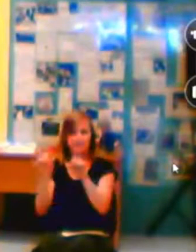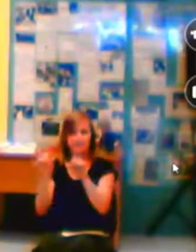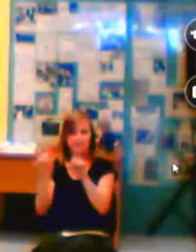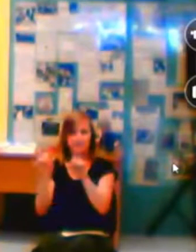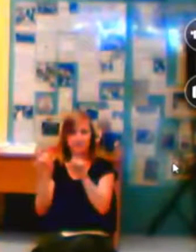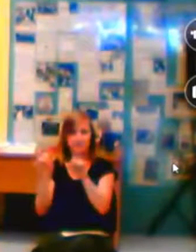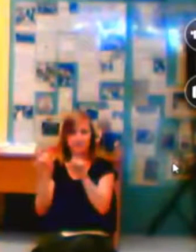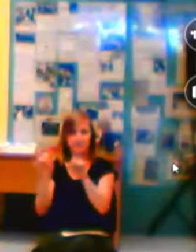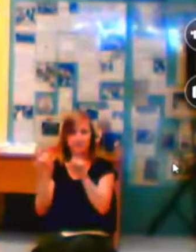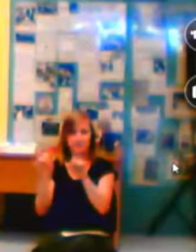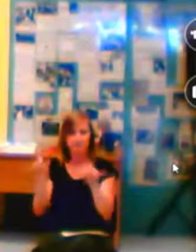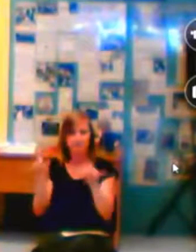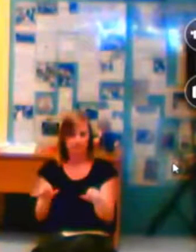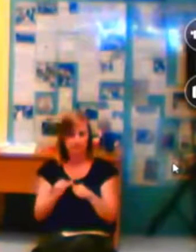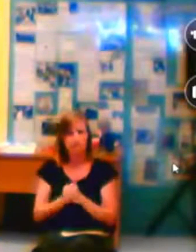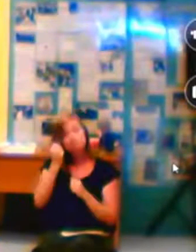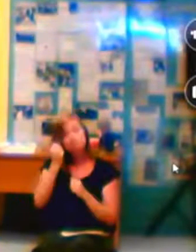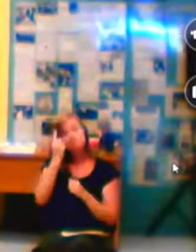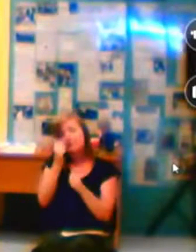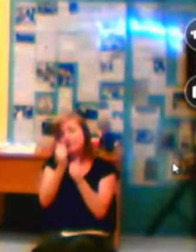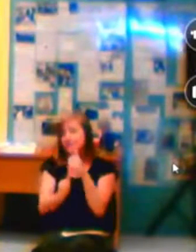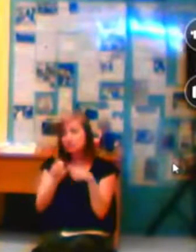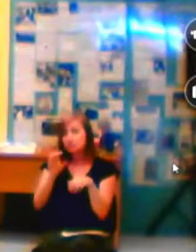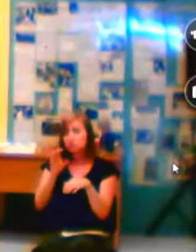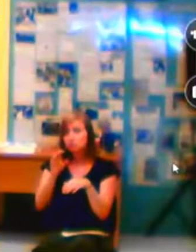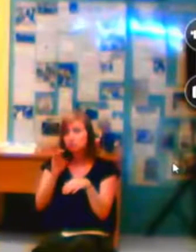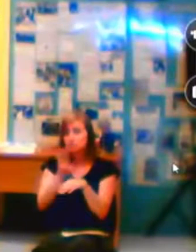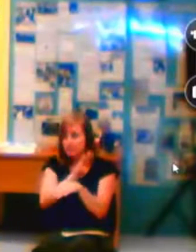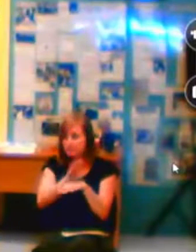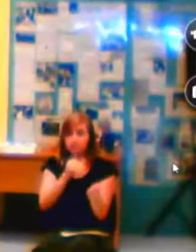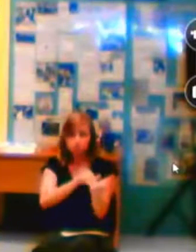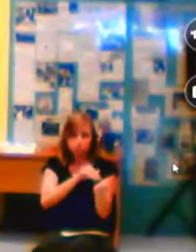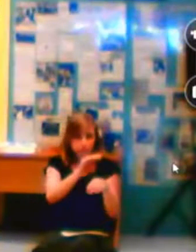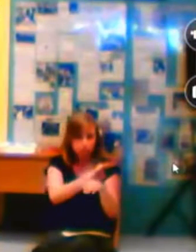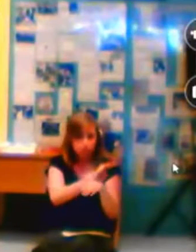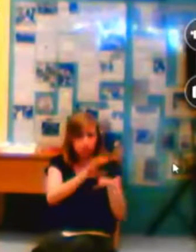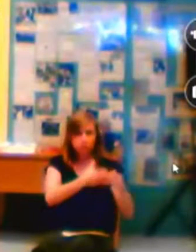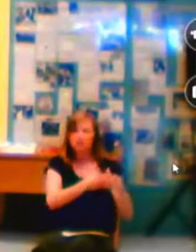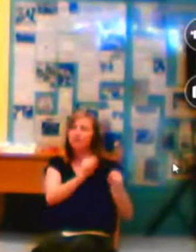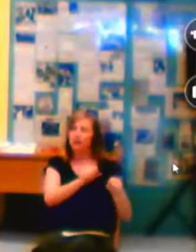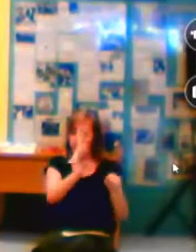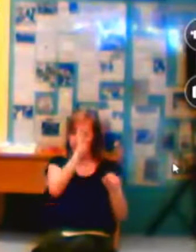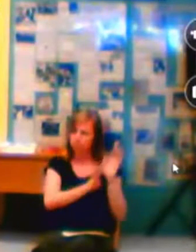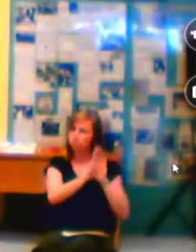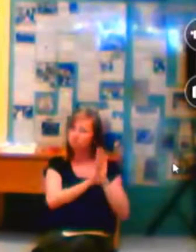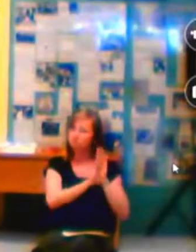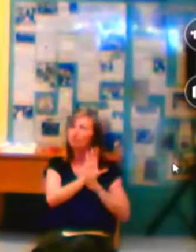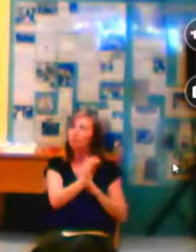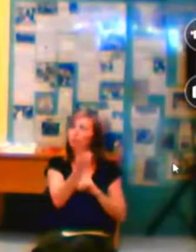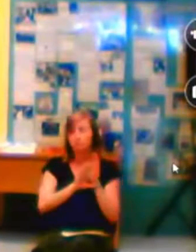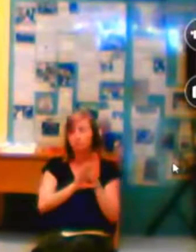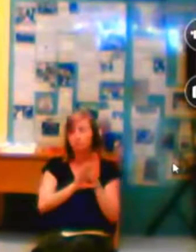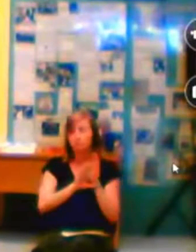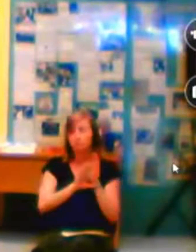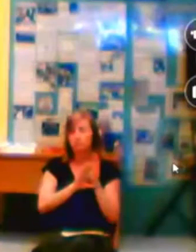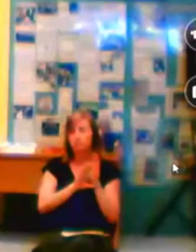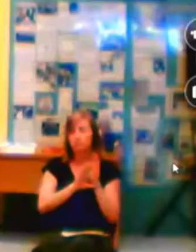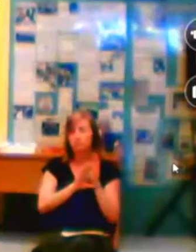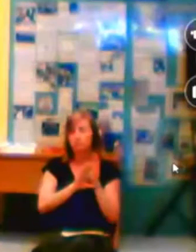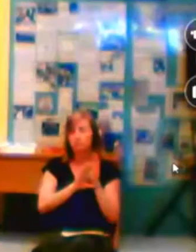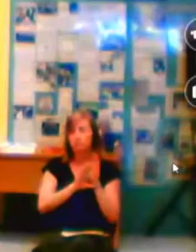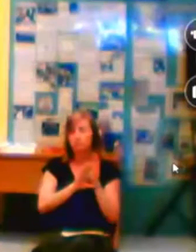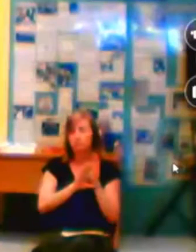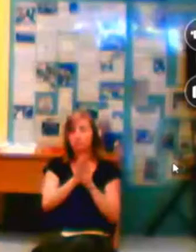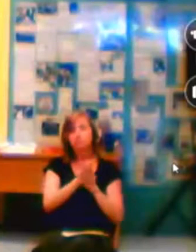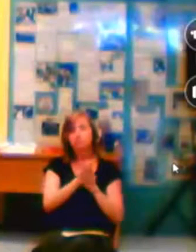neighborhoods or integrated health care systems he or she worked with. Specialists could work with all systems. Each practice